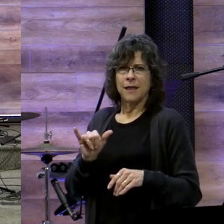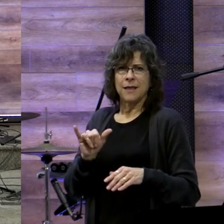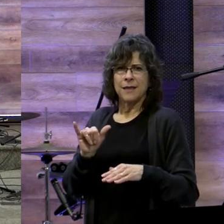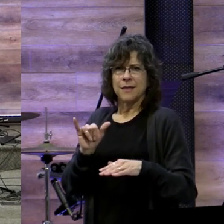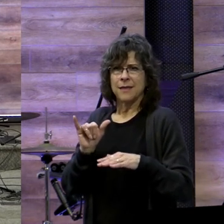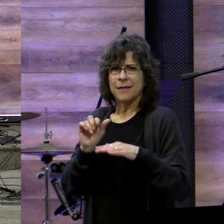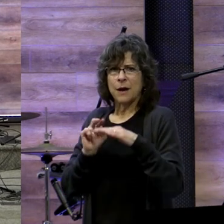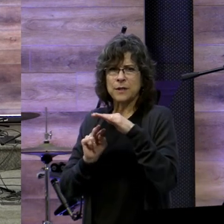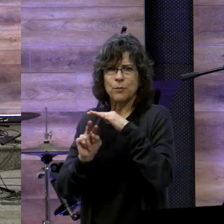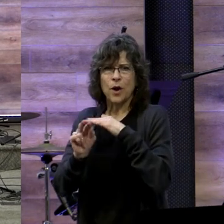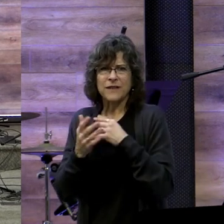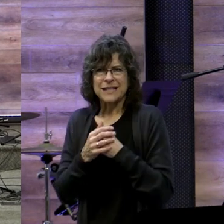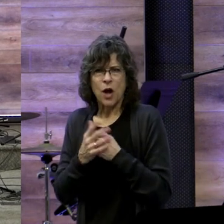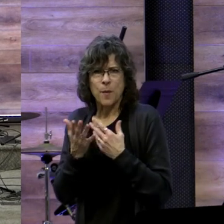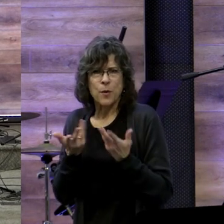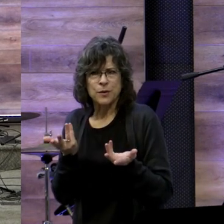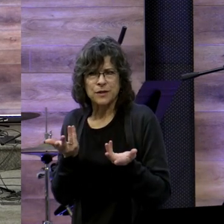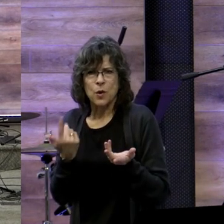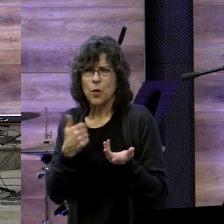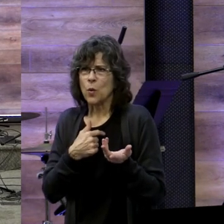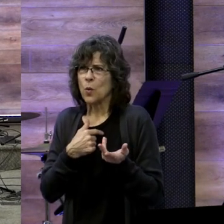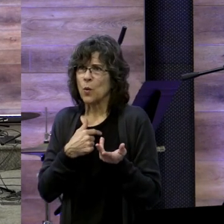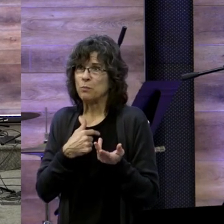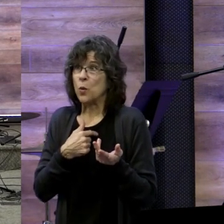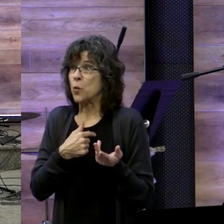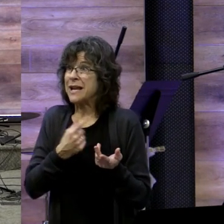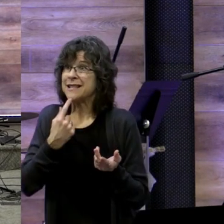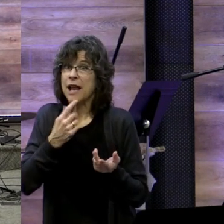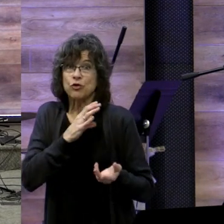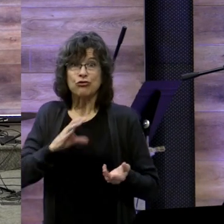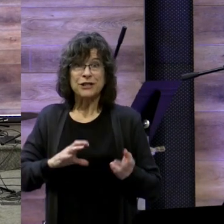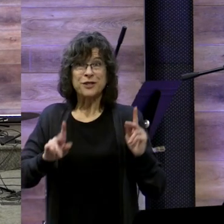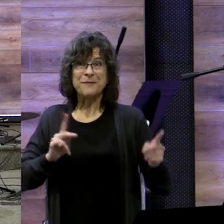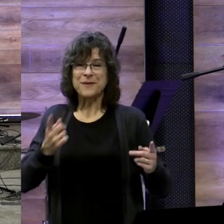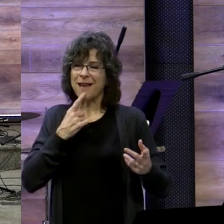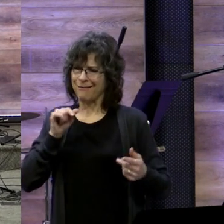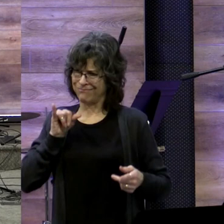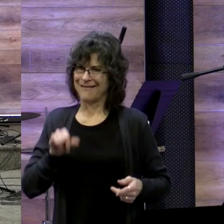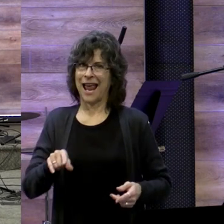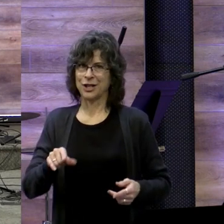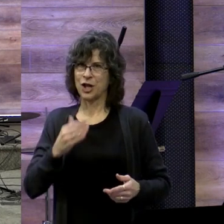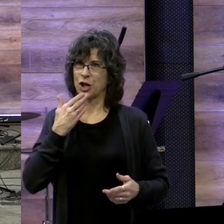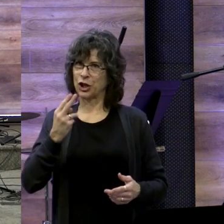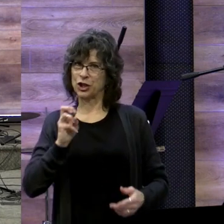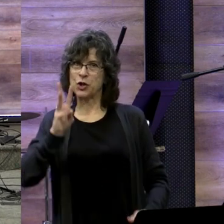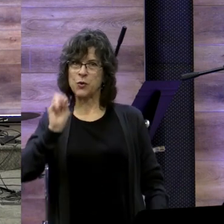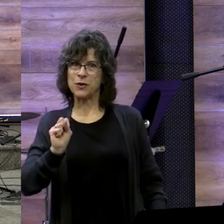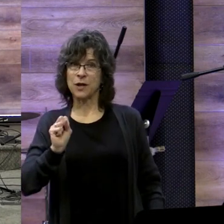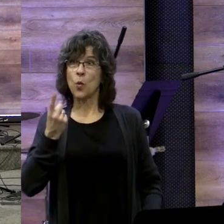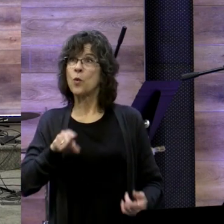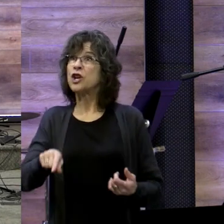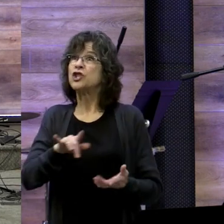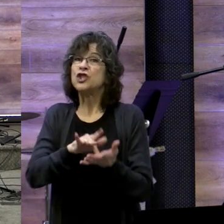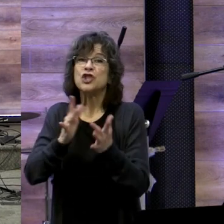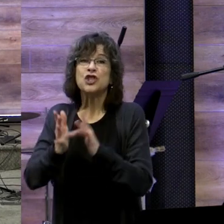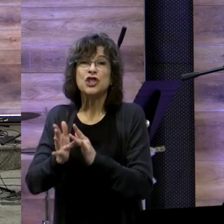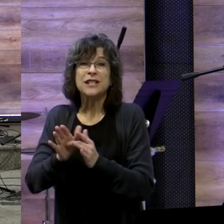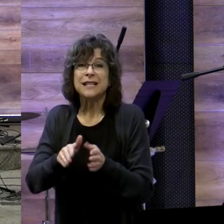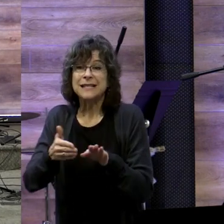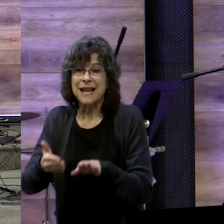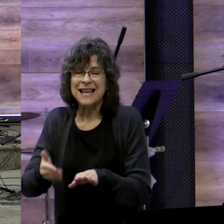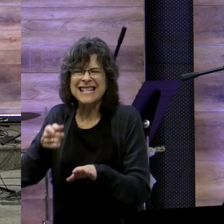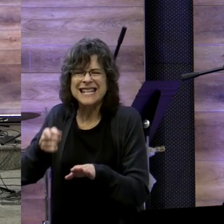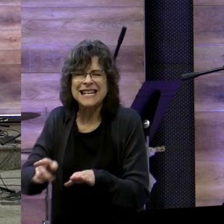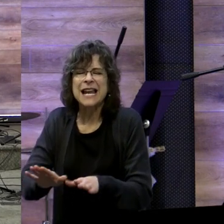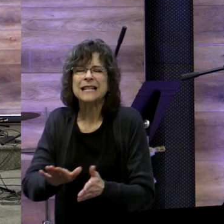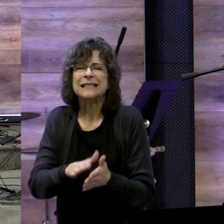as Christians, we call that good news. Because when Jesus died, he did die for the sins